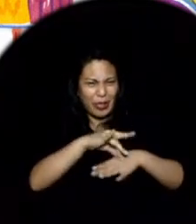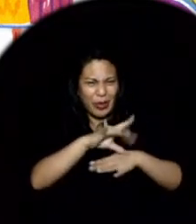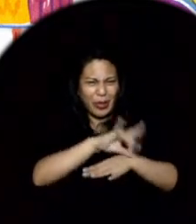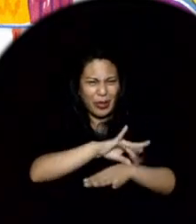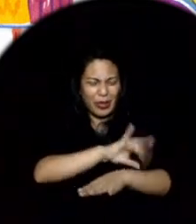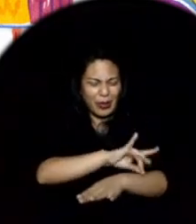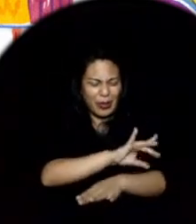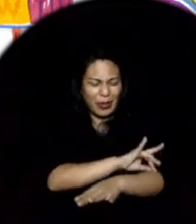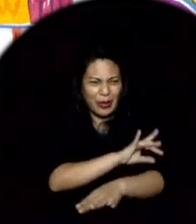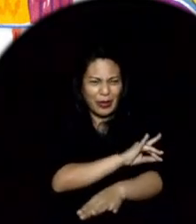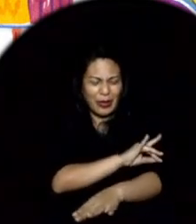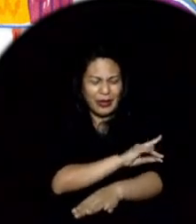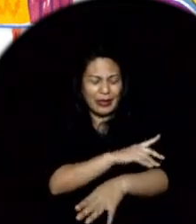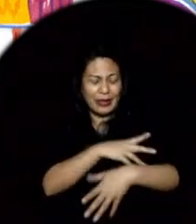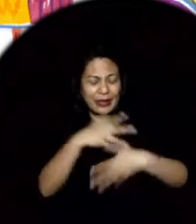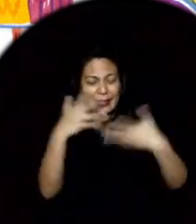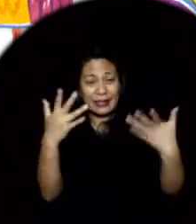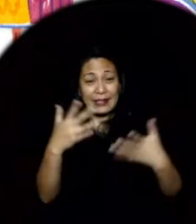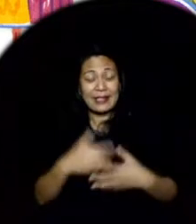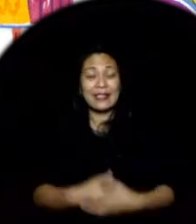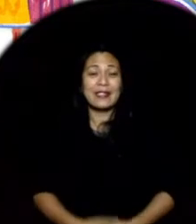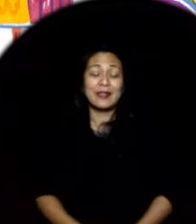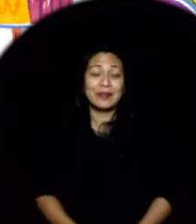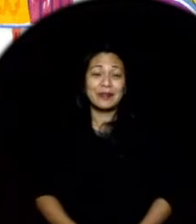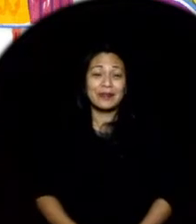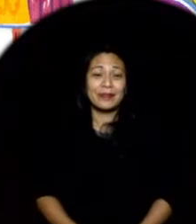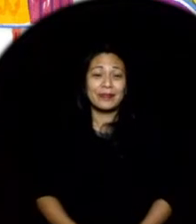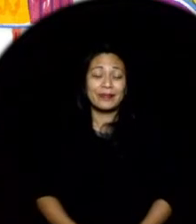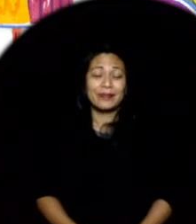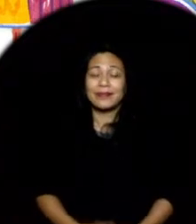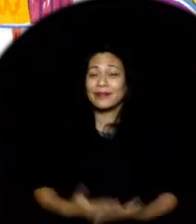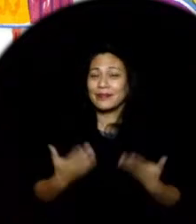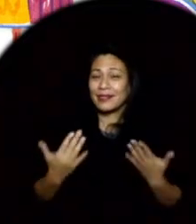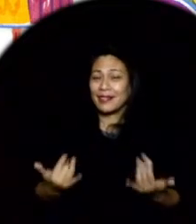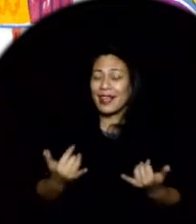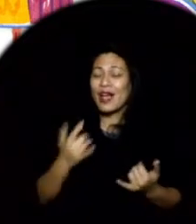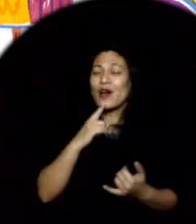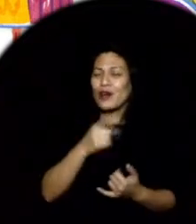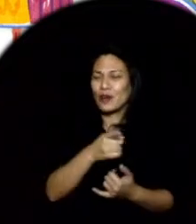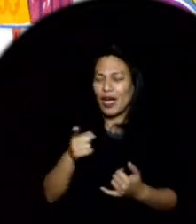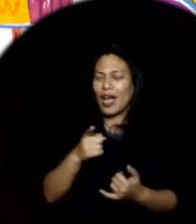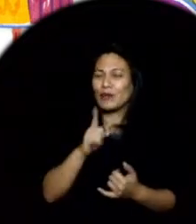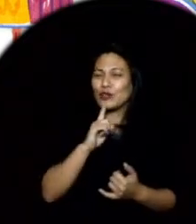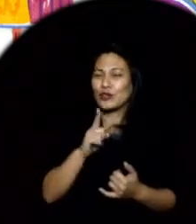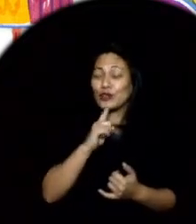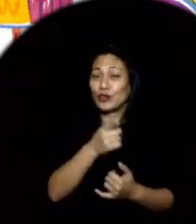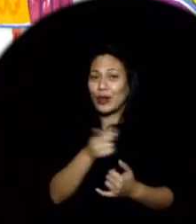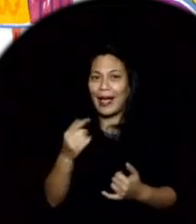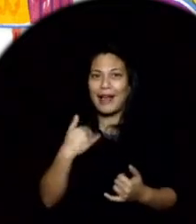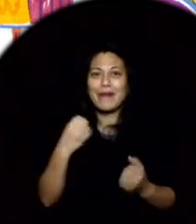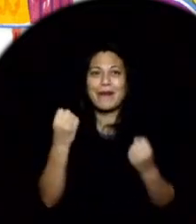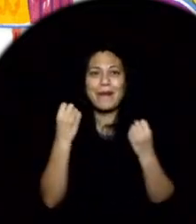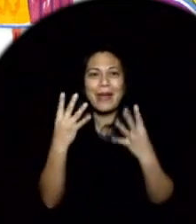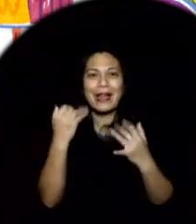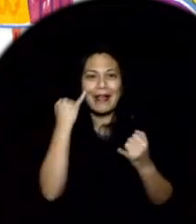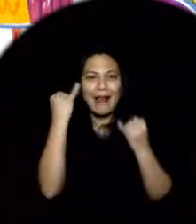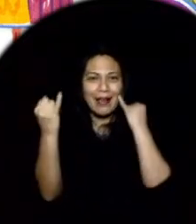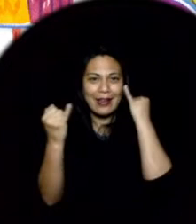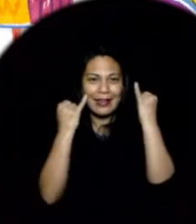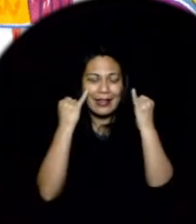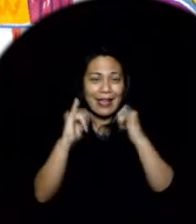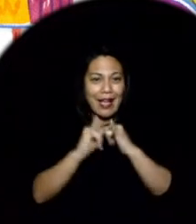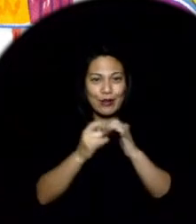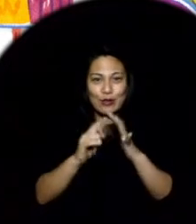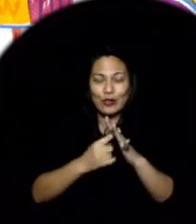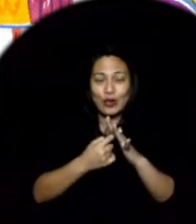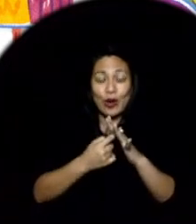my hands and fingers. Now, I bet you have lots of ideas of how to get